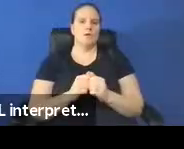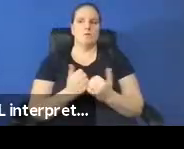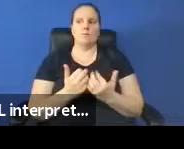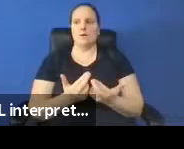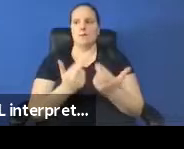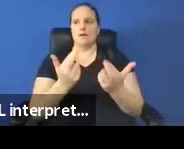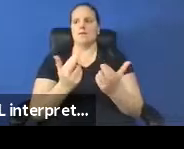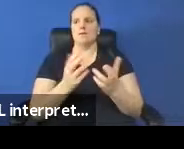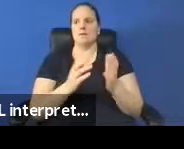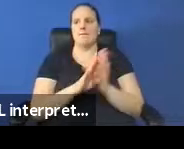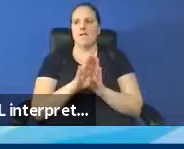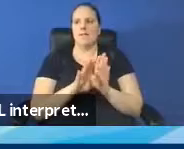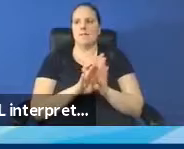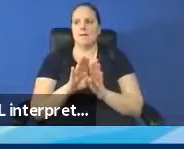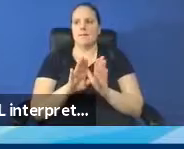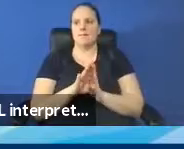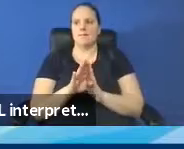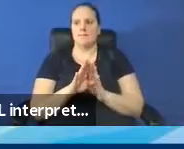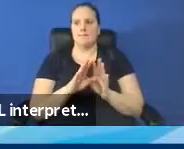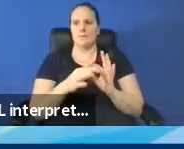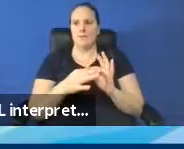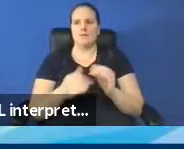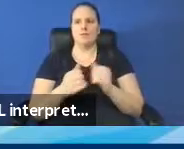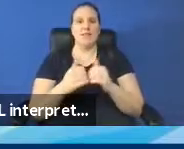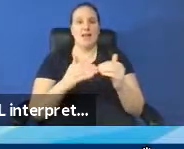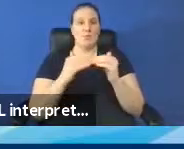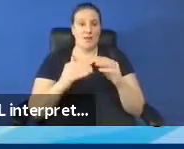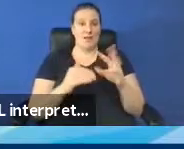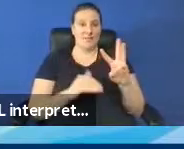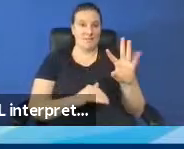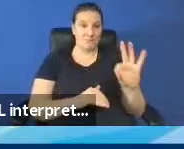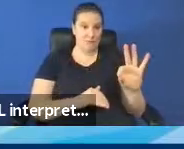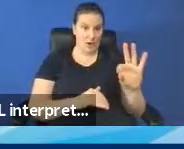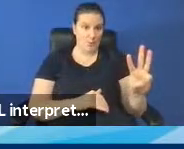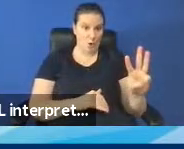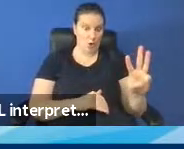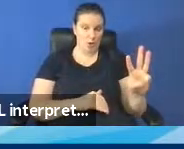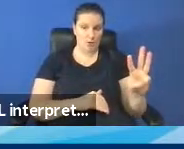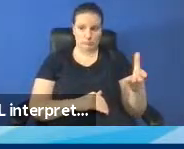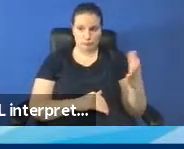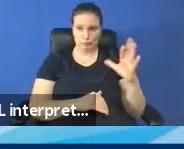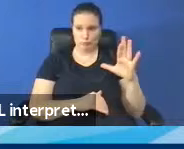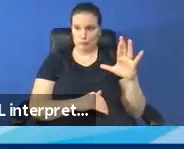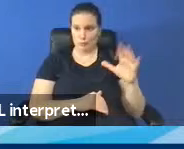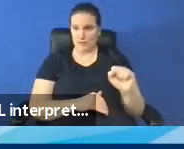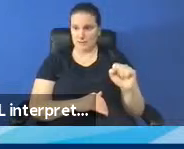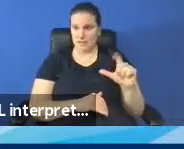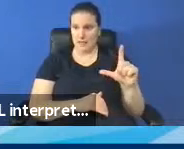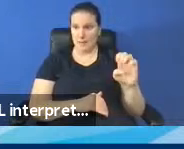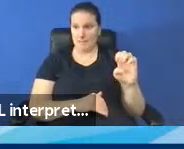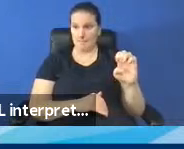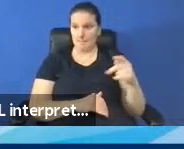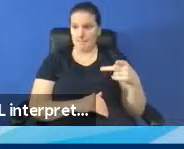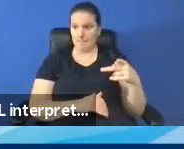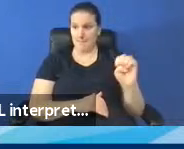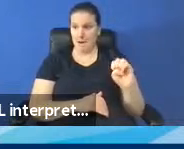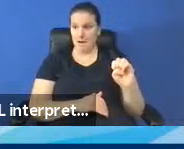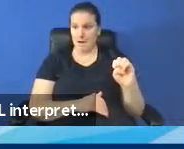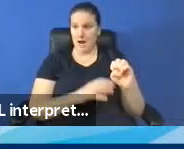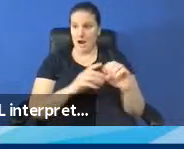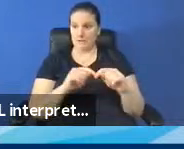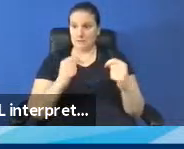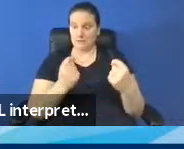recommendations development in relation to the equity framework. So Chris and team.